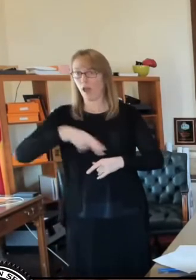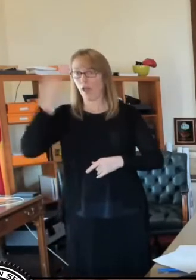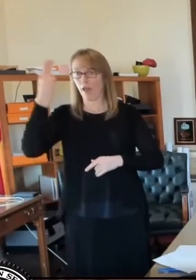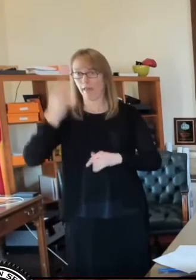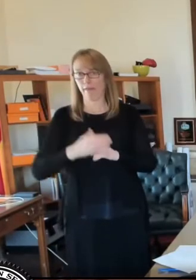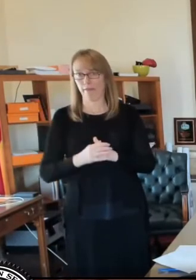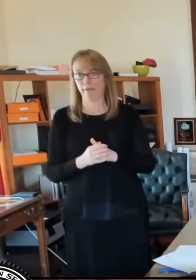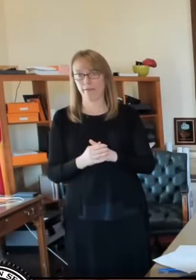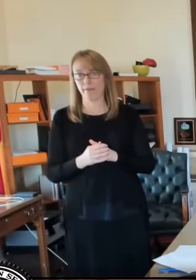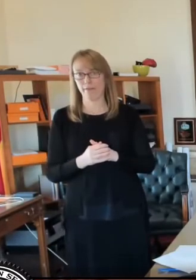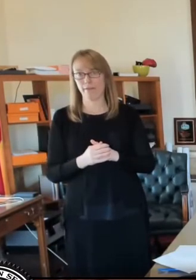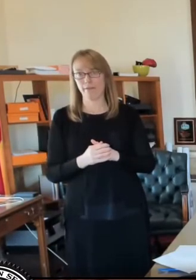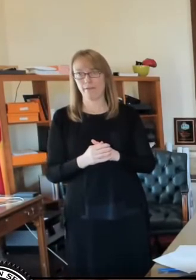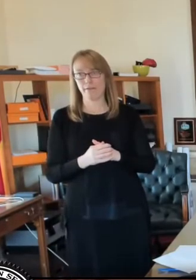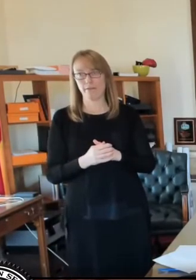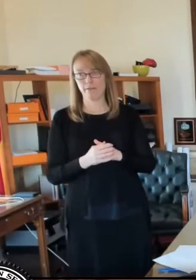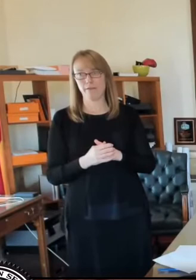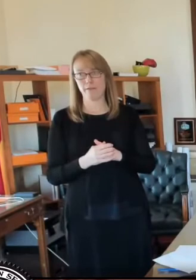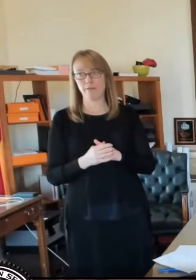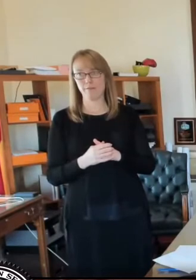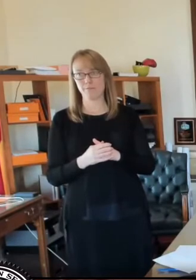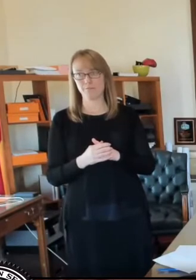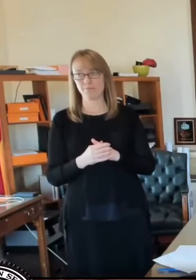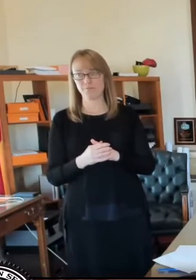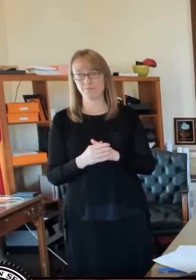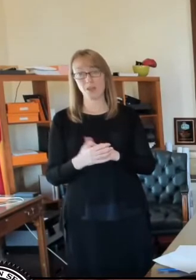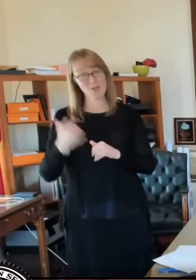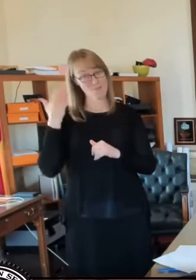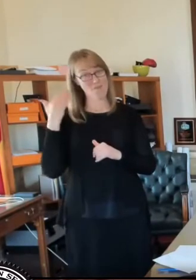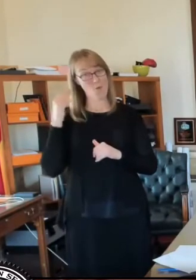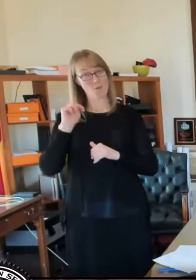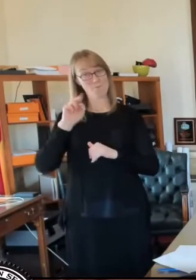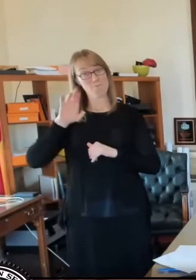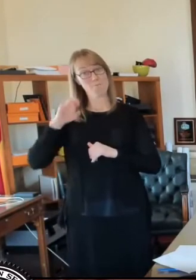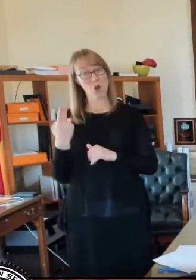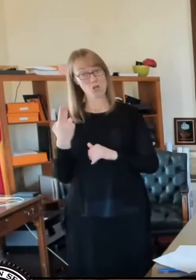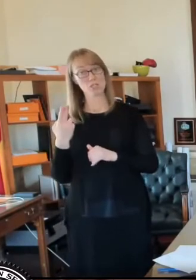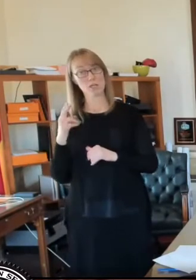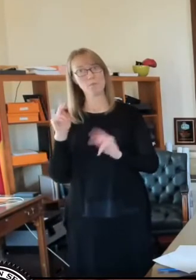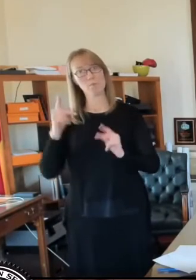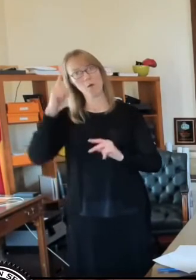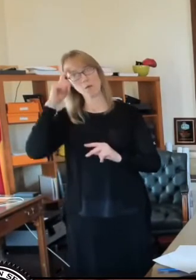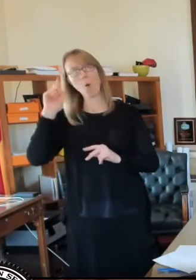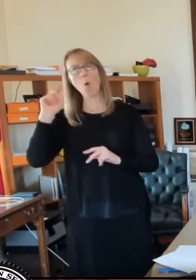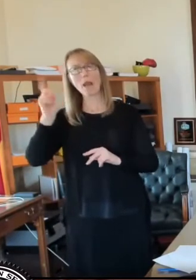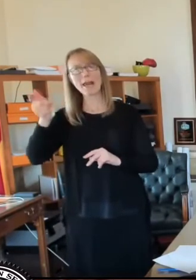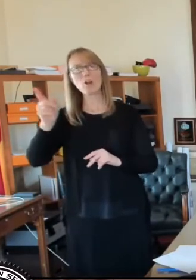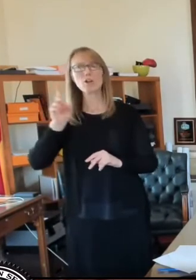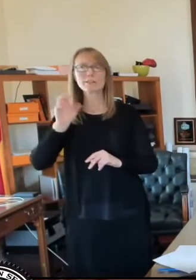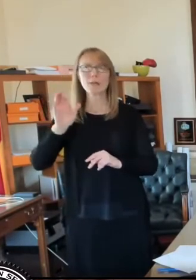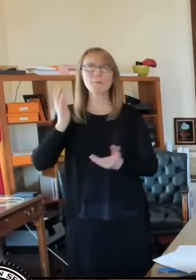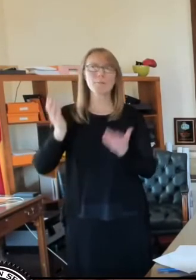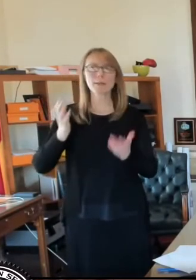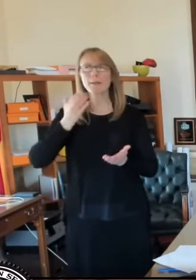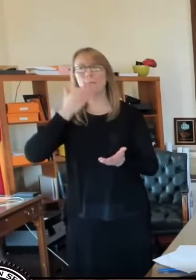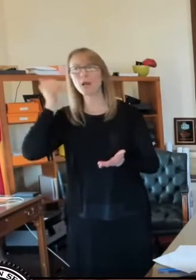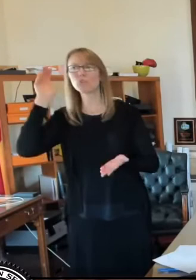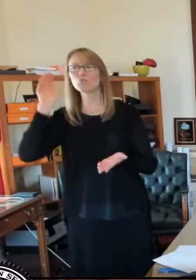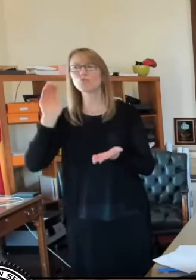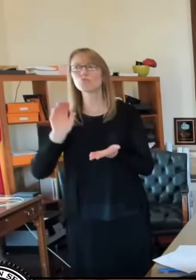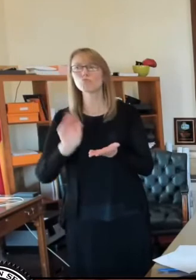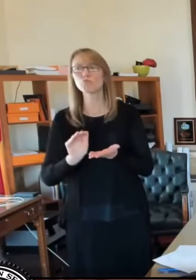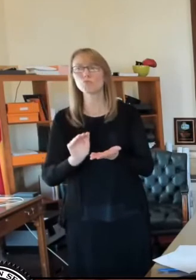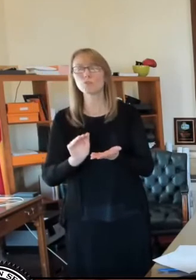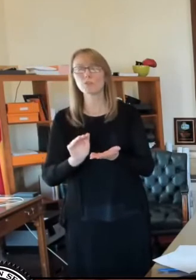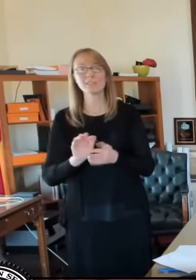that I think most people thought we'd be in a better spot now than we actually are. But, you know, we can't let